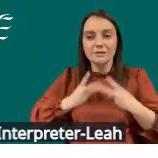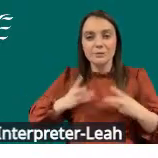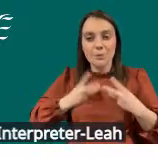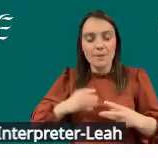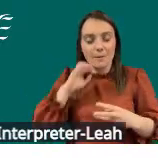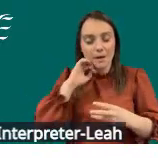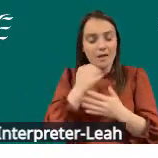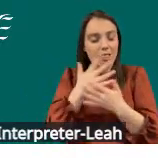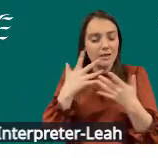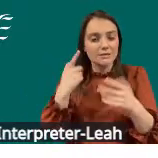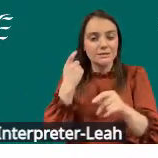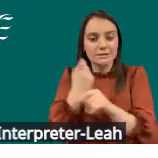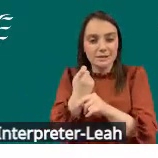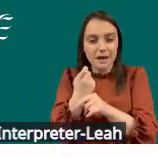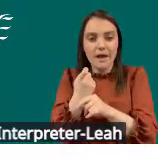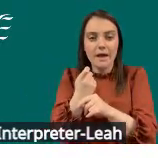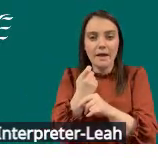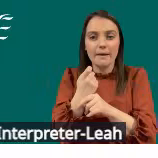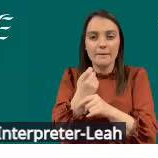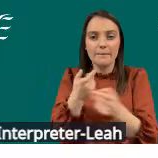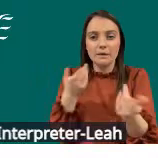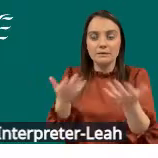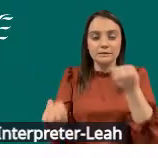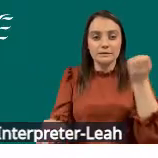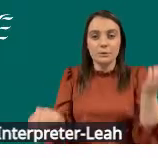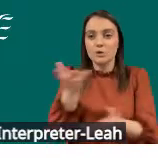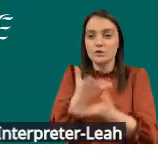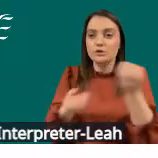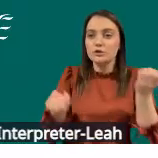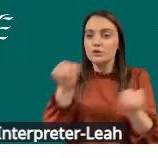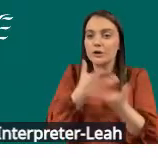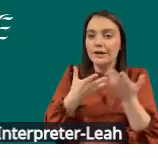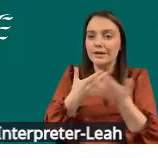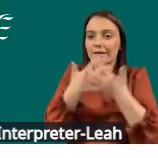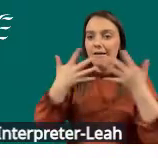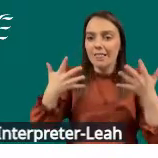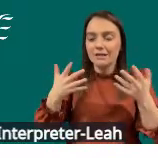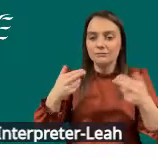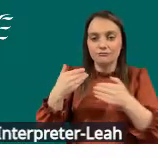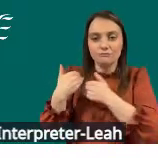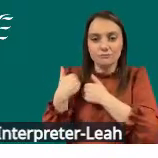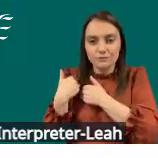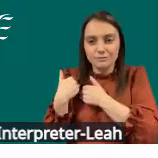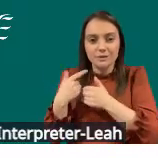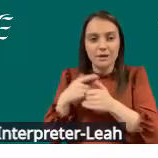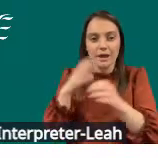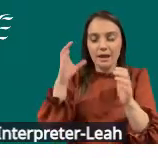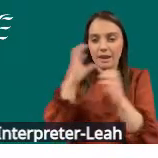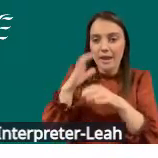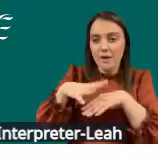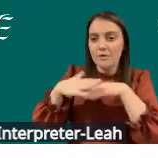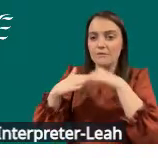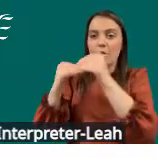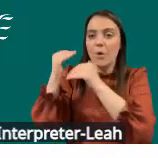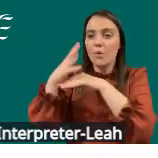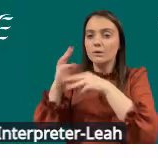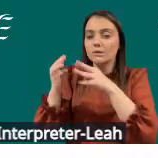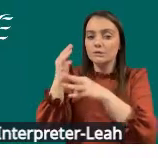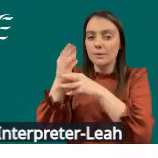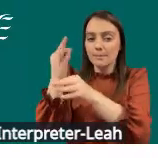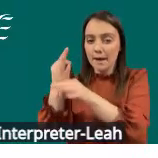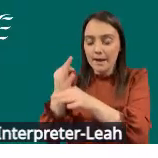a time when we are juggling multiple responsibilities, often caring for elderly parents, we might be